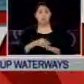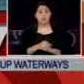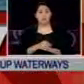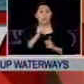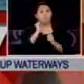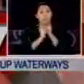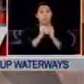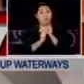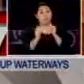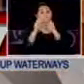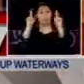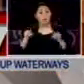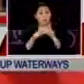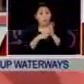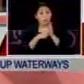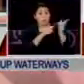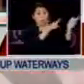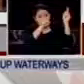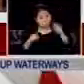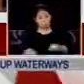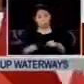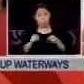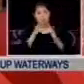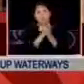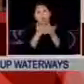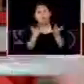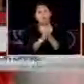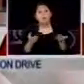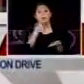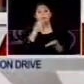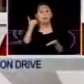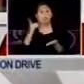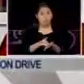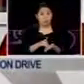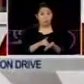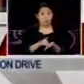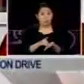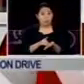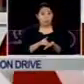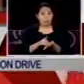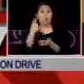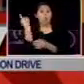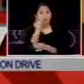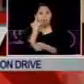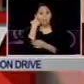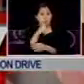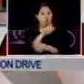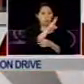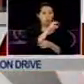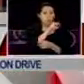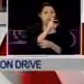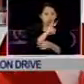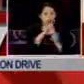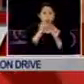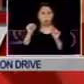the subpoena for the production of bank records as of the 31st of December for the years requested.